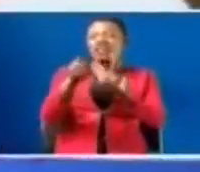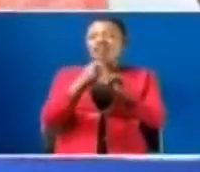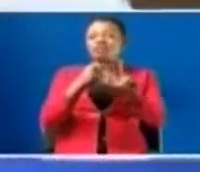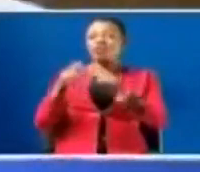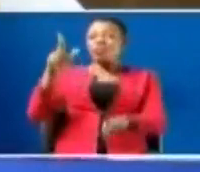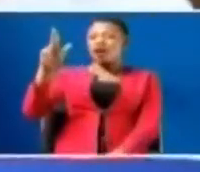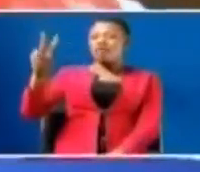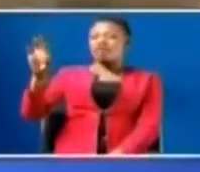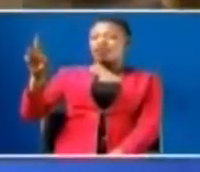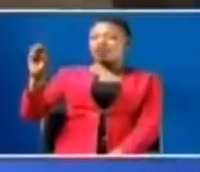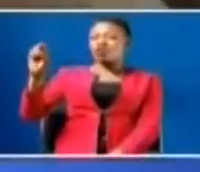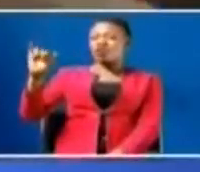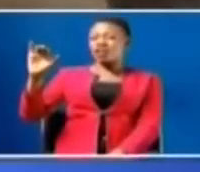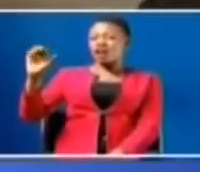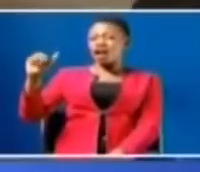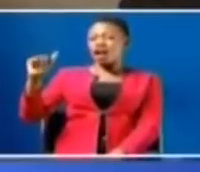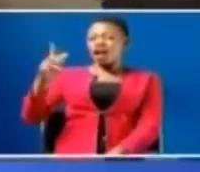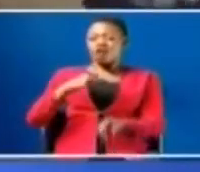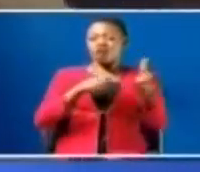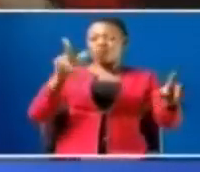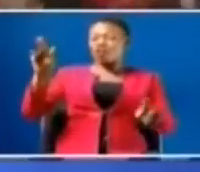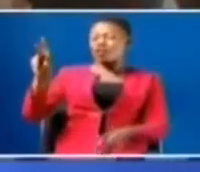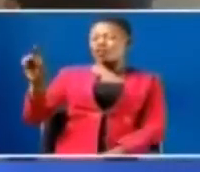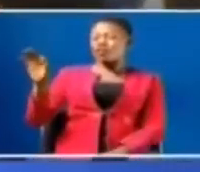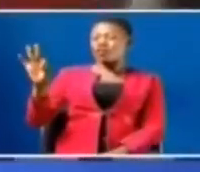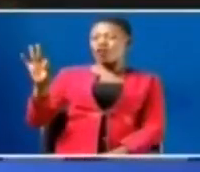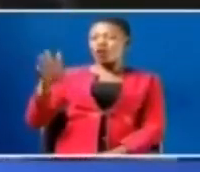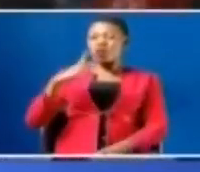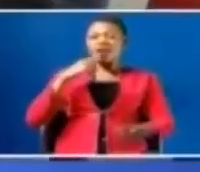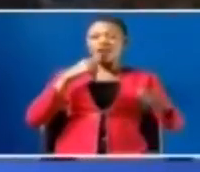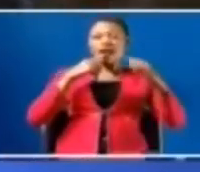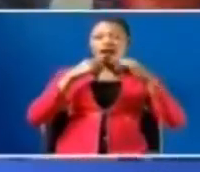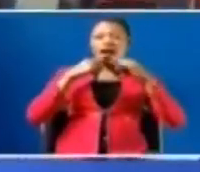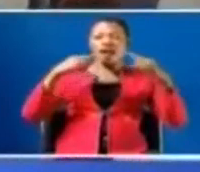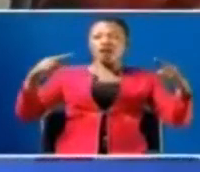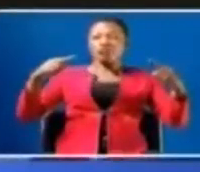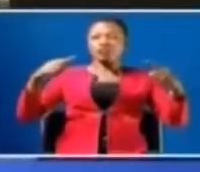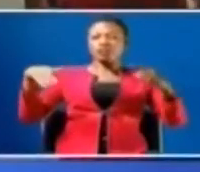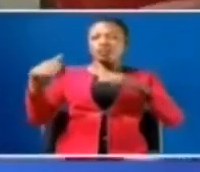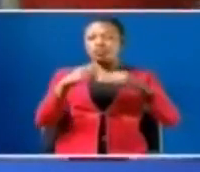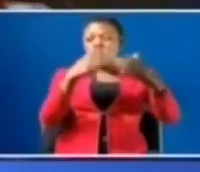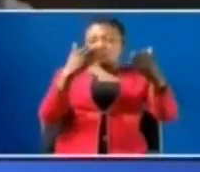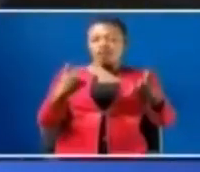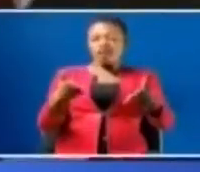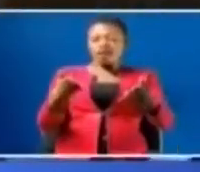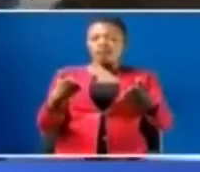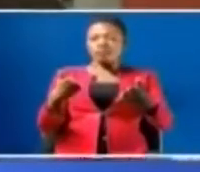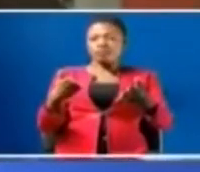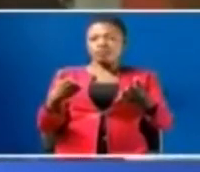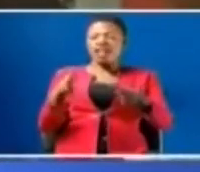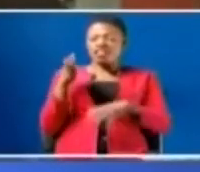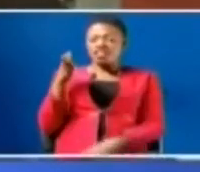of KDF and Chefi Bakari of Police will be out to announce their arrival in the international stage. Hiyo game ya